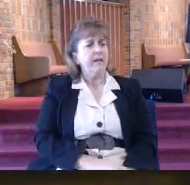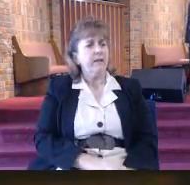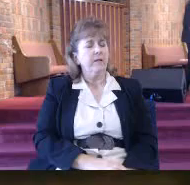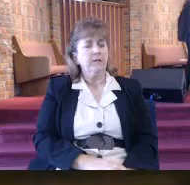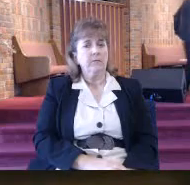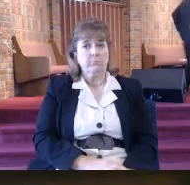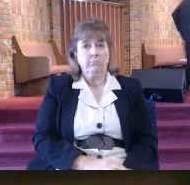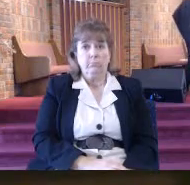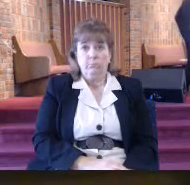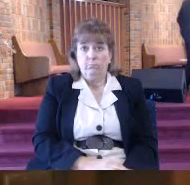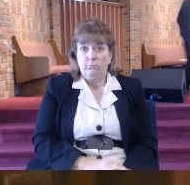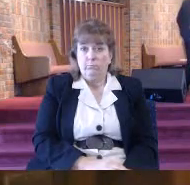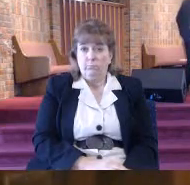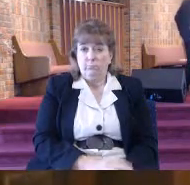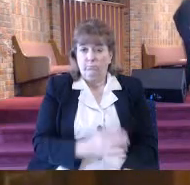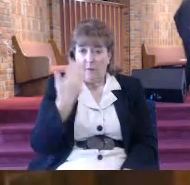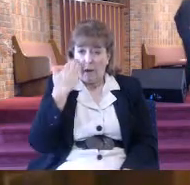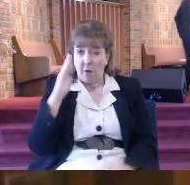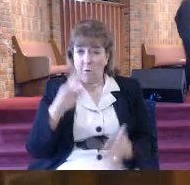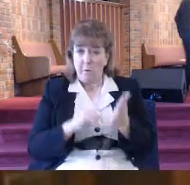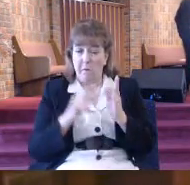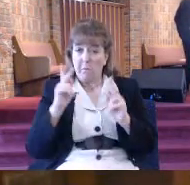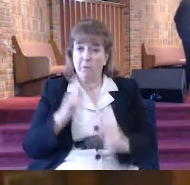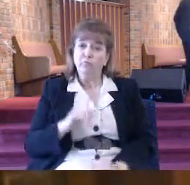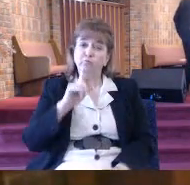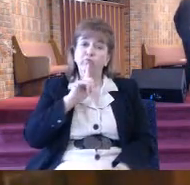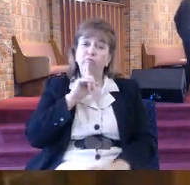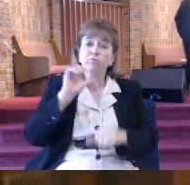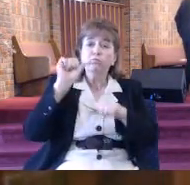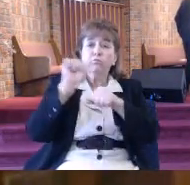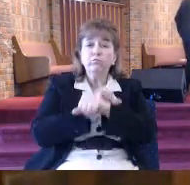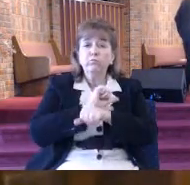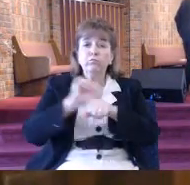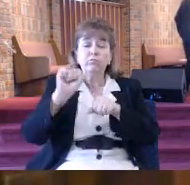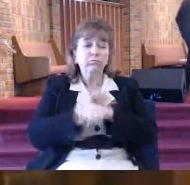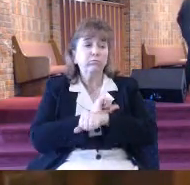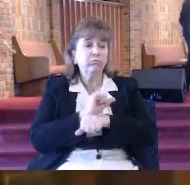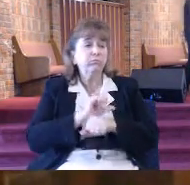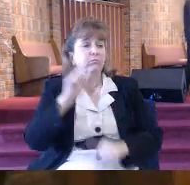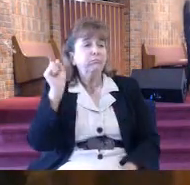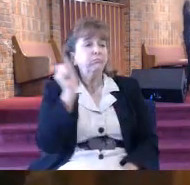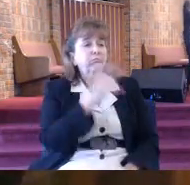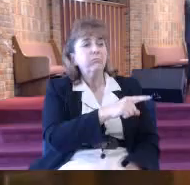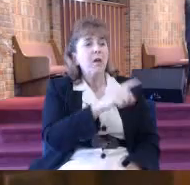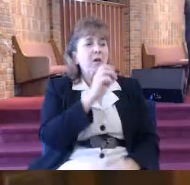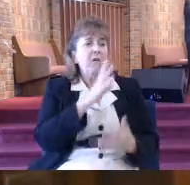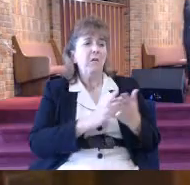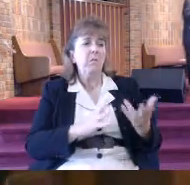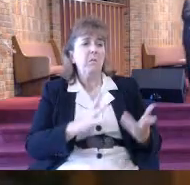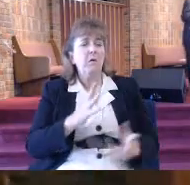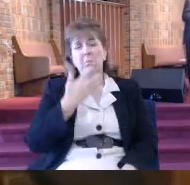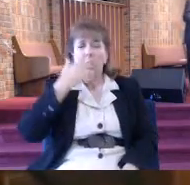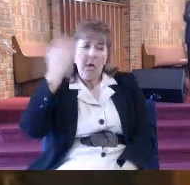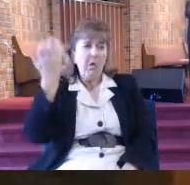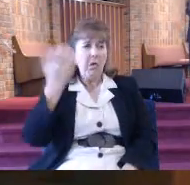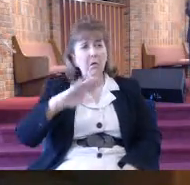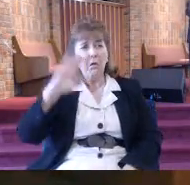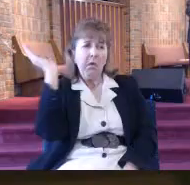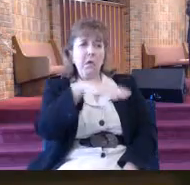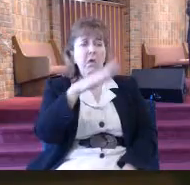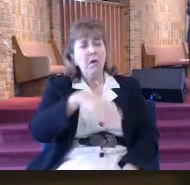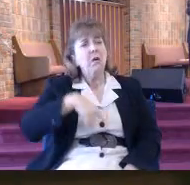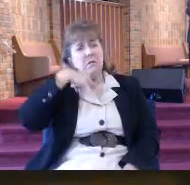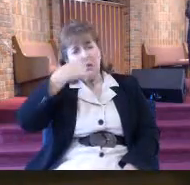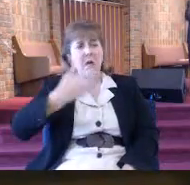is kind of a heckler's response. A quiet moment comes and somebody just calls out, "Hey, get my